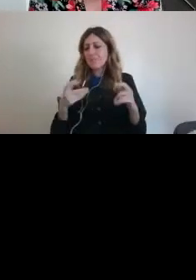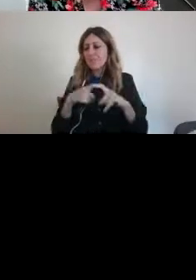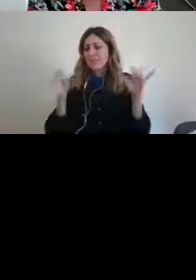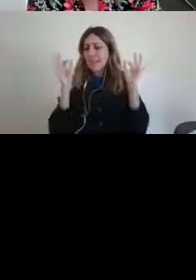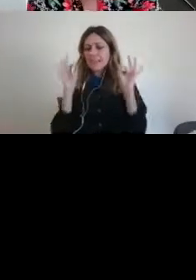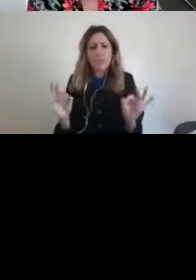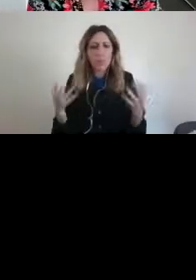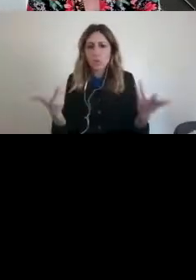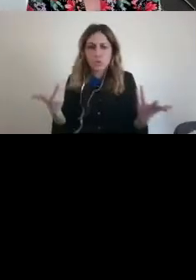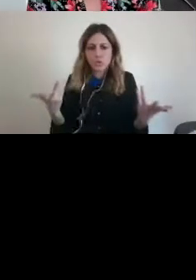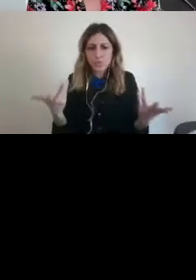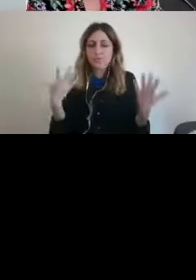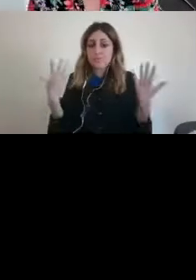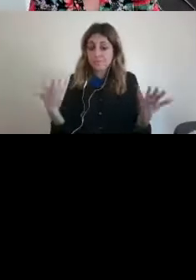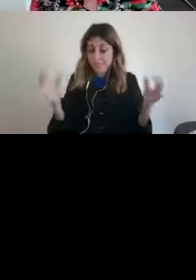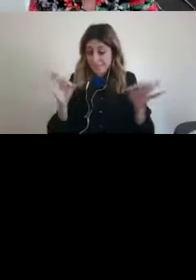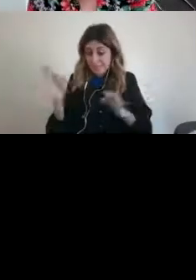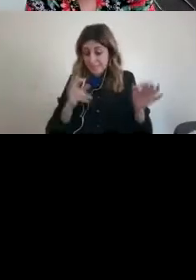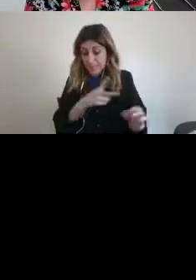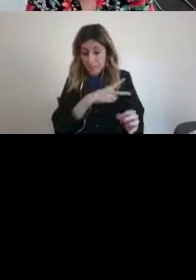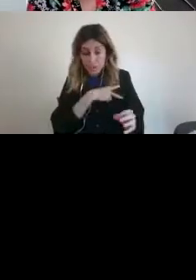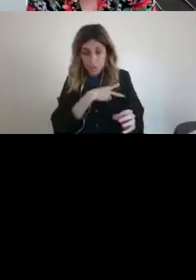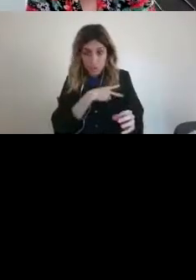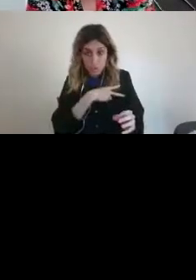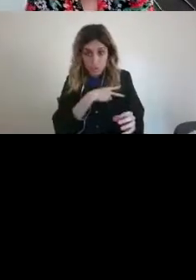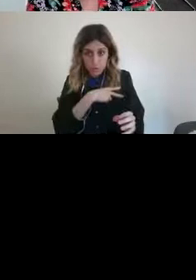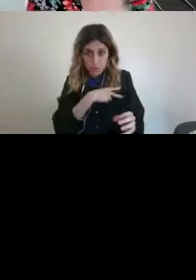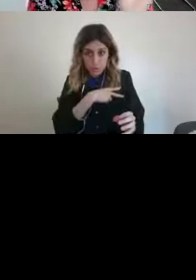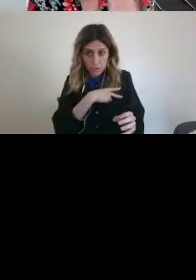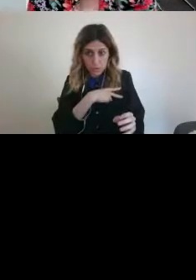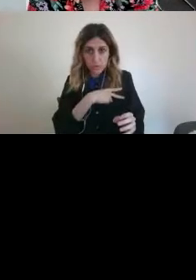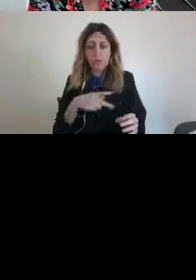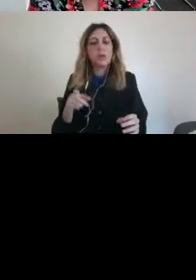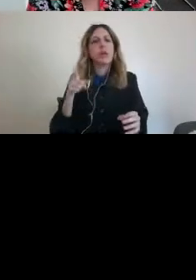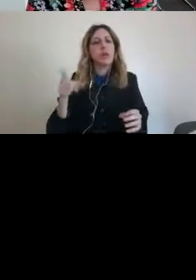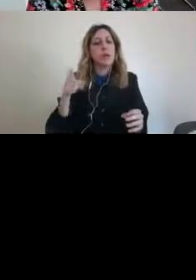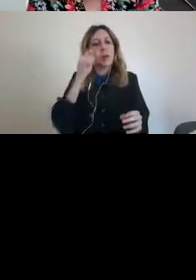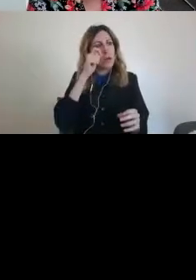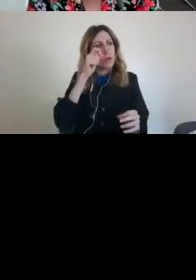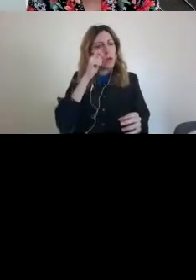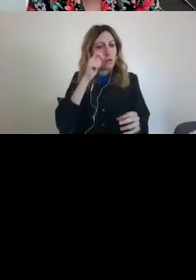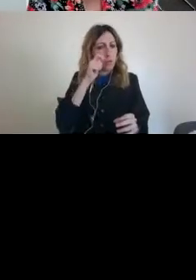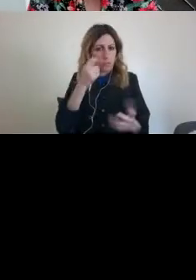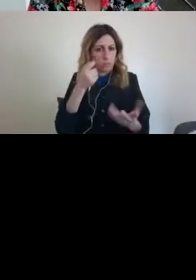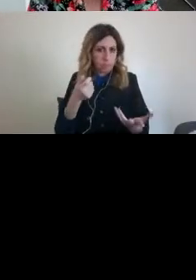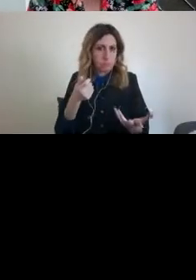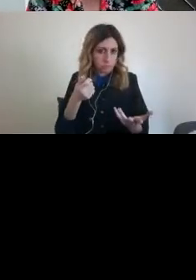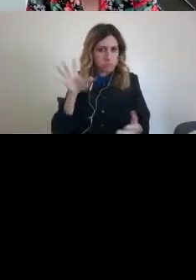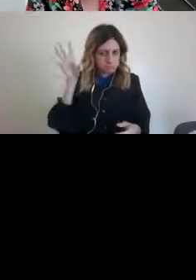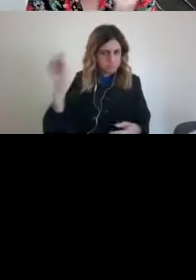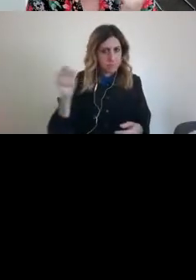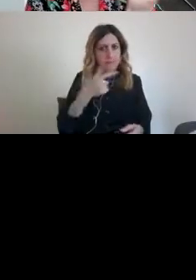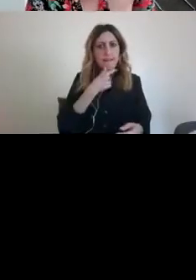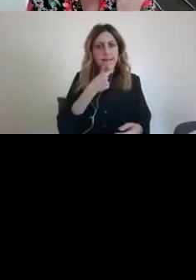Well, with the right schema implementation, and you'll have to have a good website as well, because otherwise you'll never get those. But you might get Google